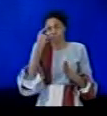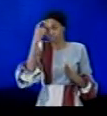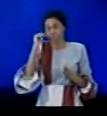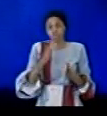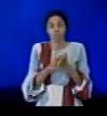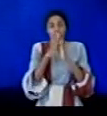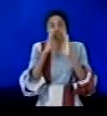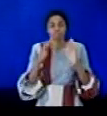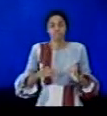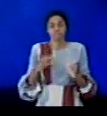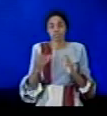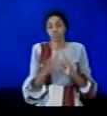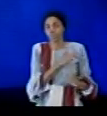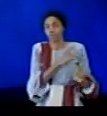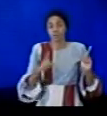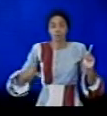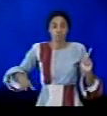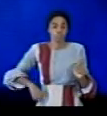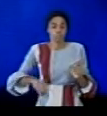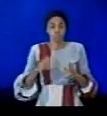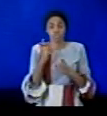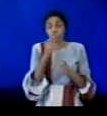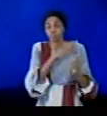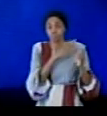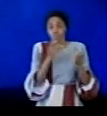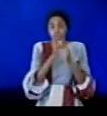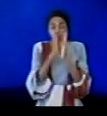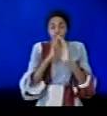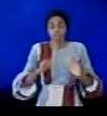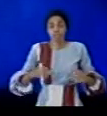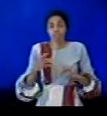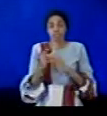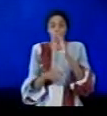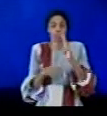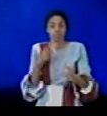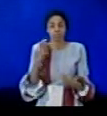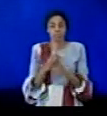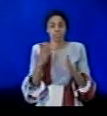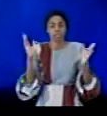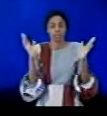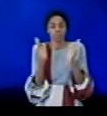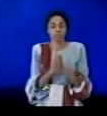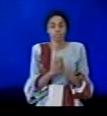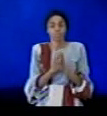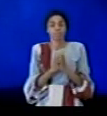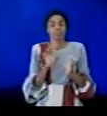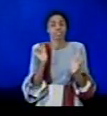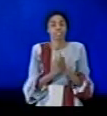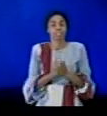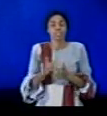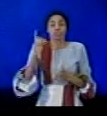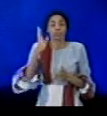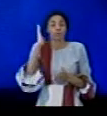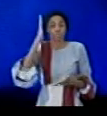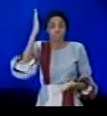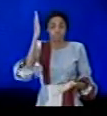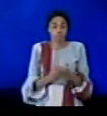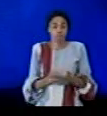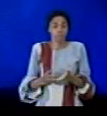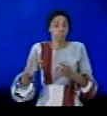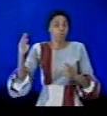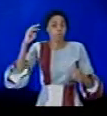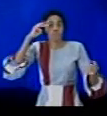world. We've prayed for Russia and Ukraine, but we still need to pray that God will cease this war and the peace of God will